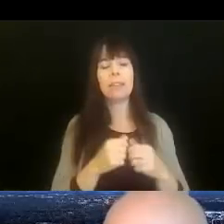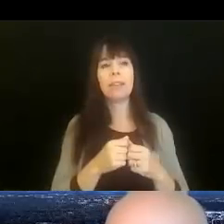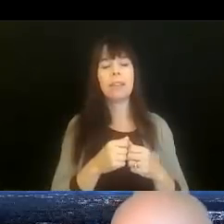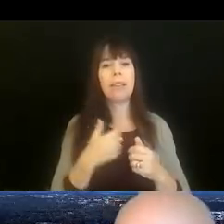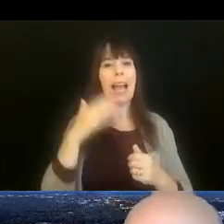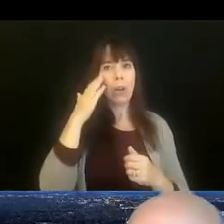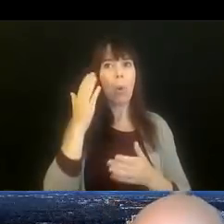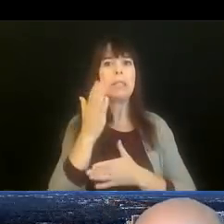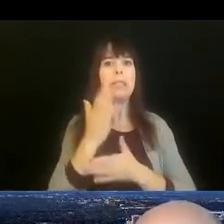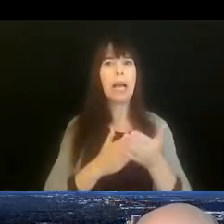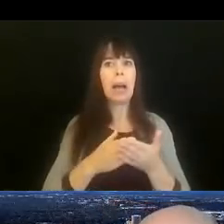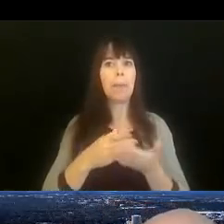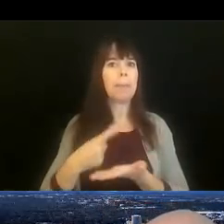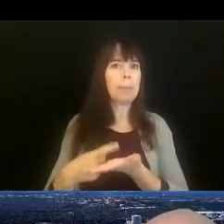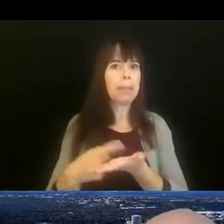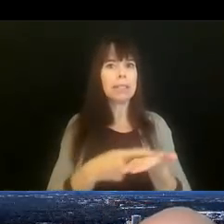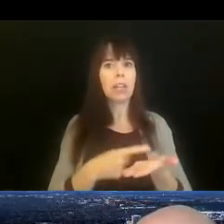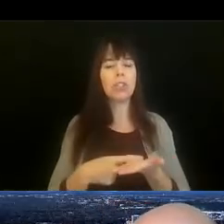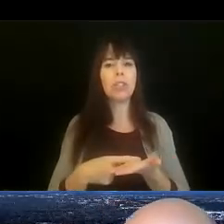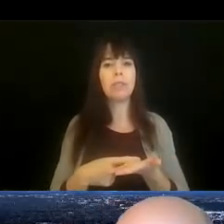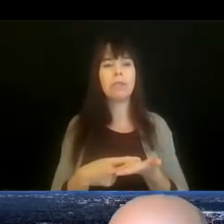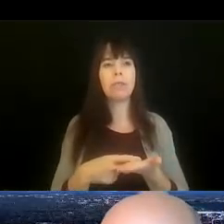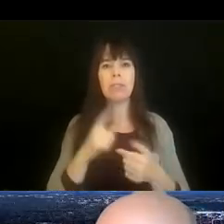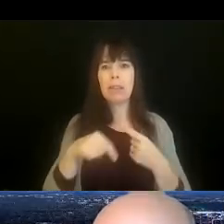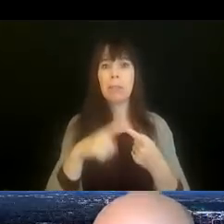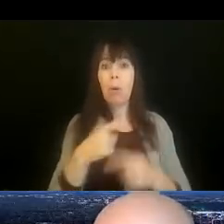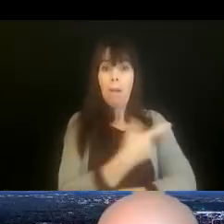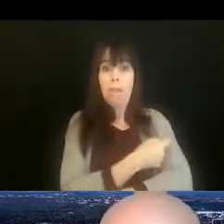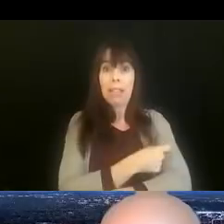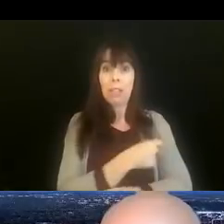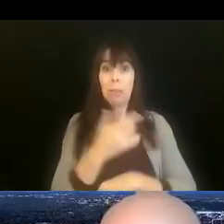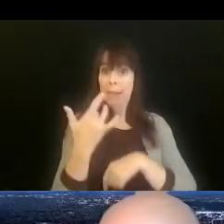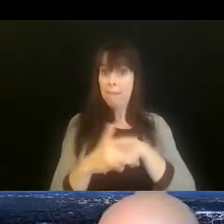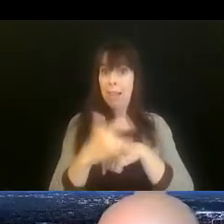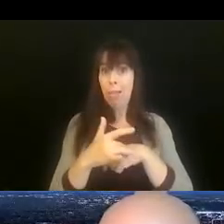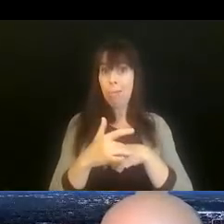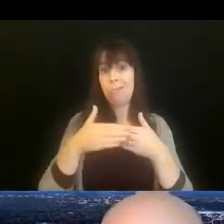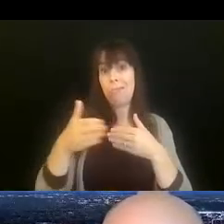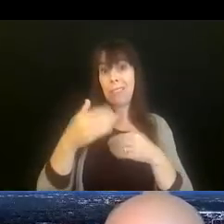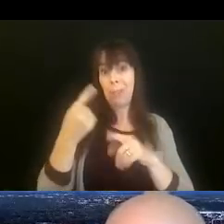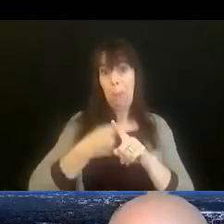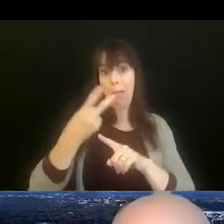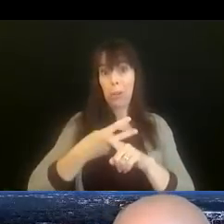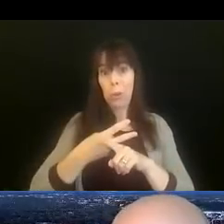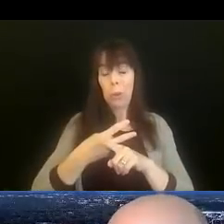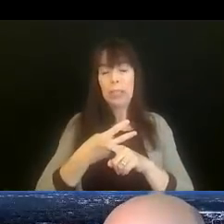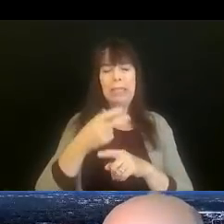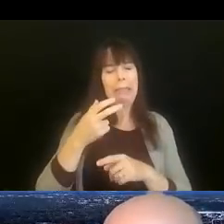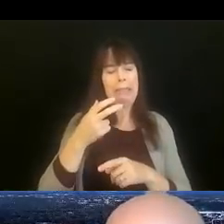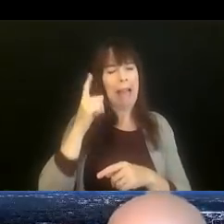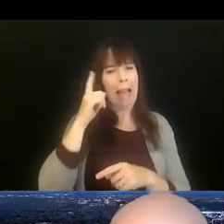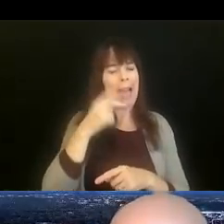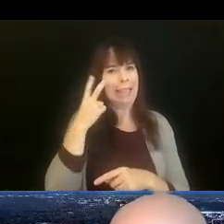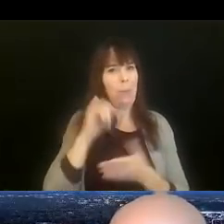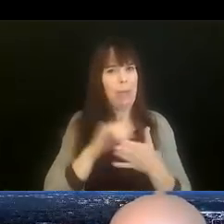that there's been some discussion about a vaccine being available within the next month or so. That seems unlikely. We